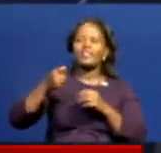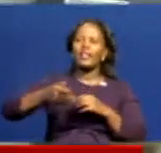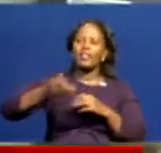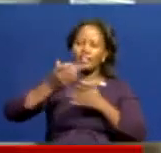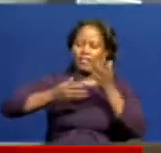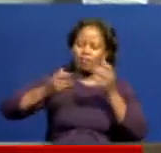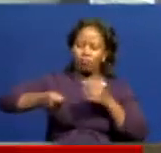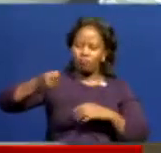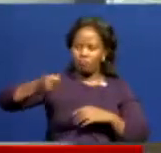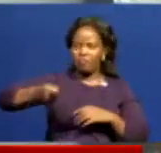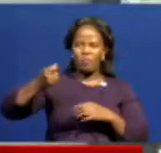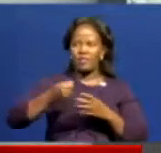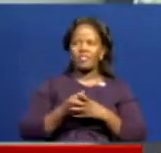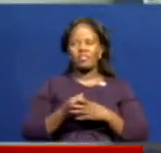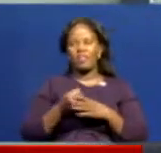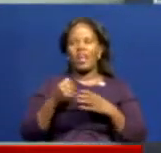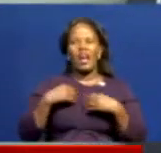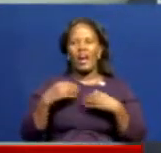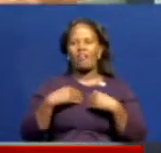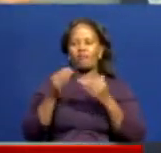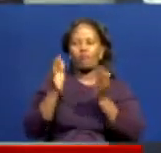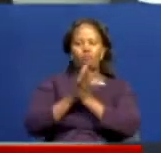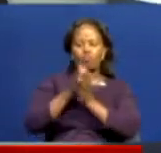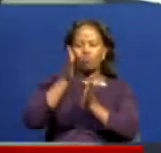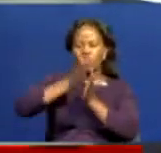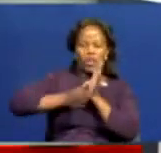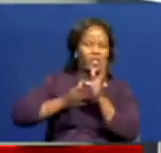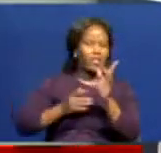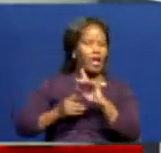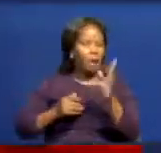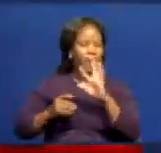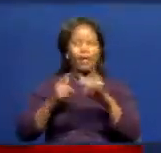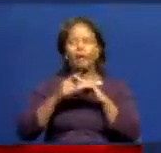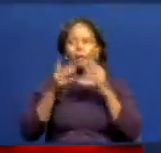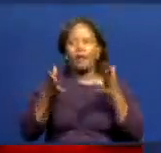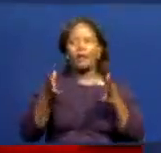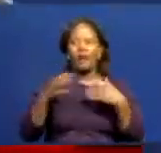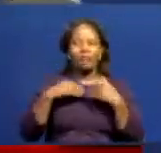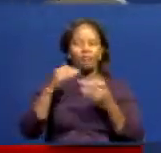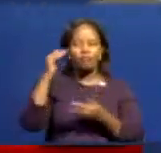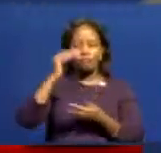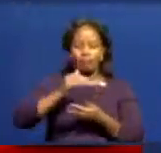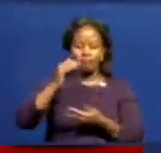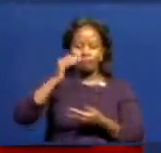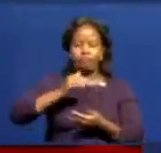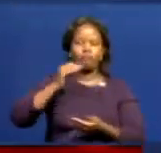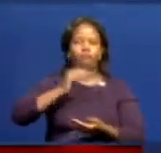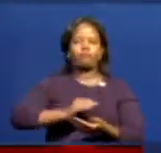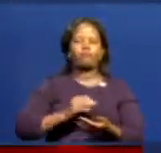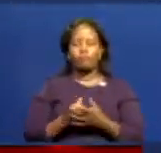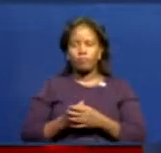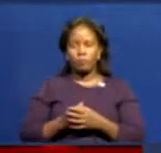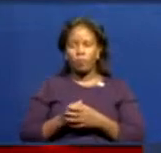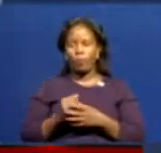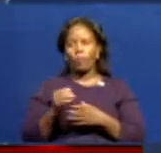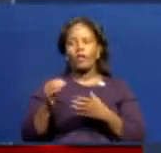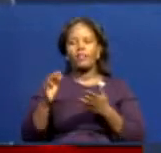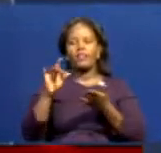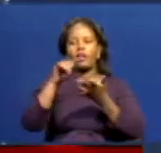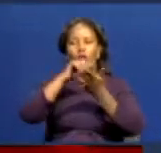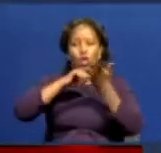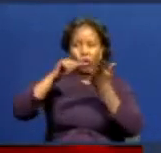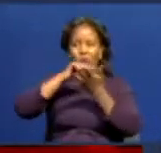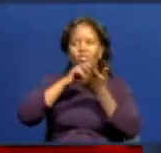bags, not wallets like today. But that has kept on reducing. The coins minted by the Royal Mint of UK